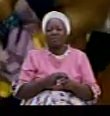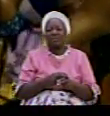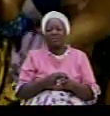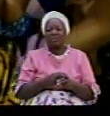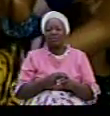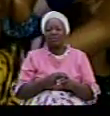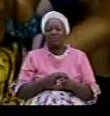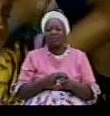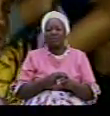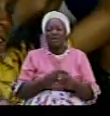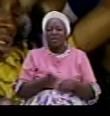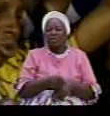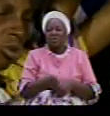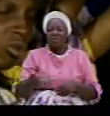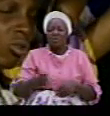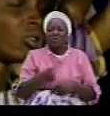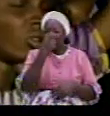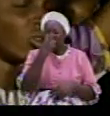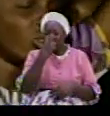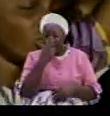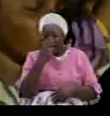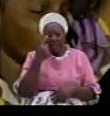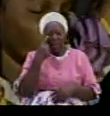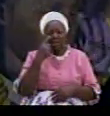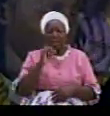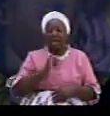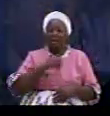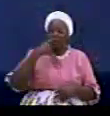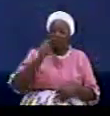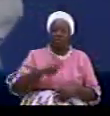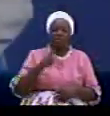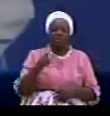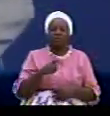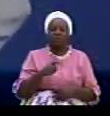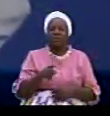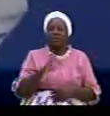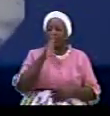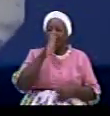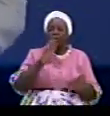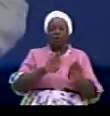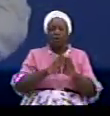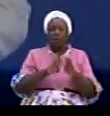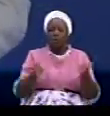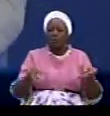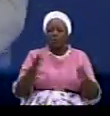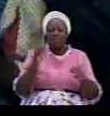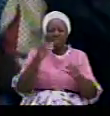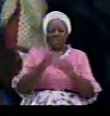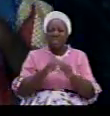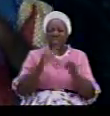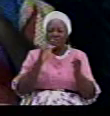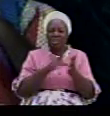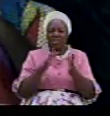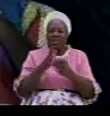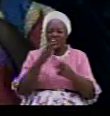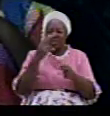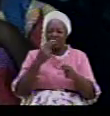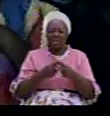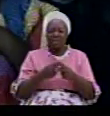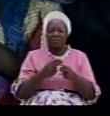Those blind eyes, I command you, be opened in Jesus' name.